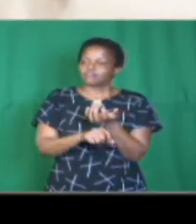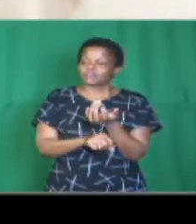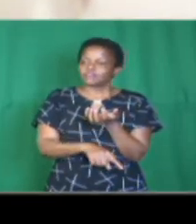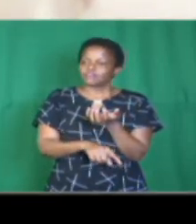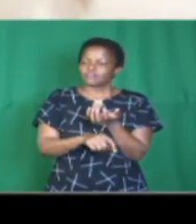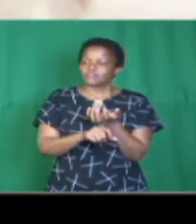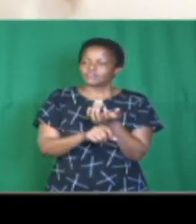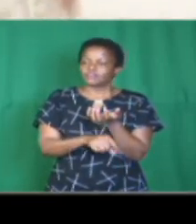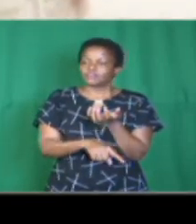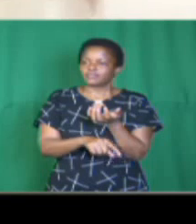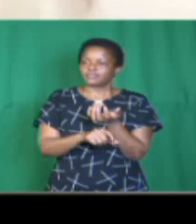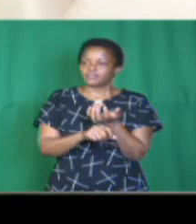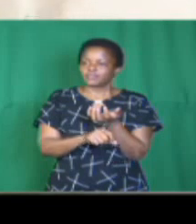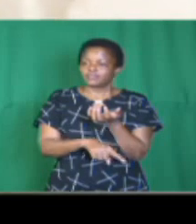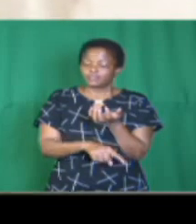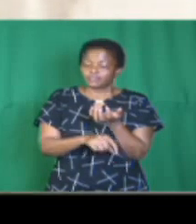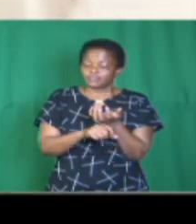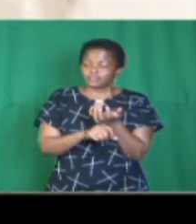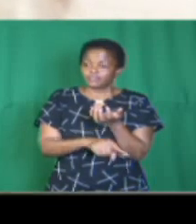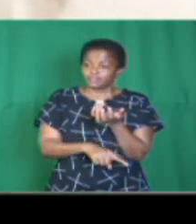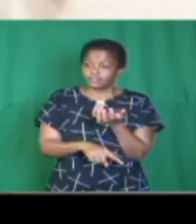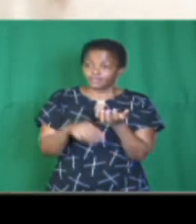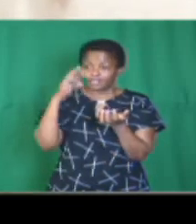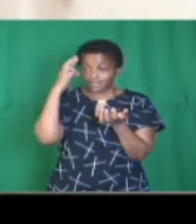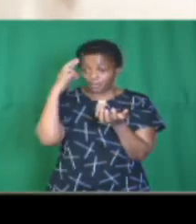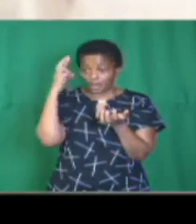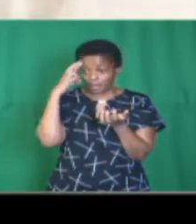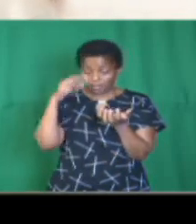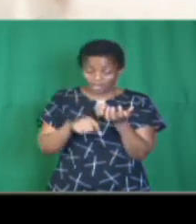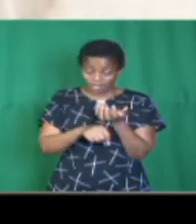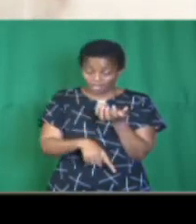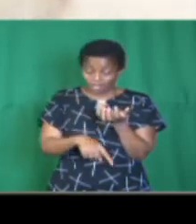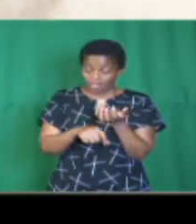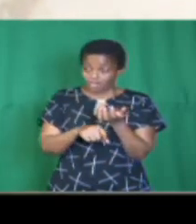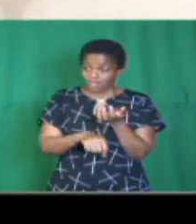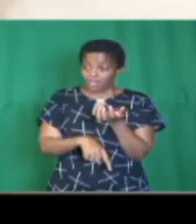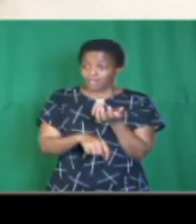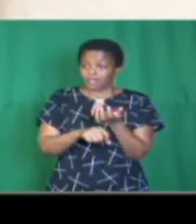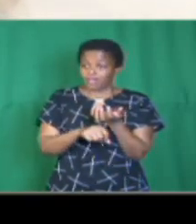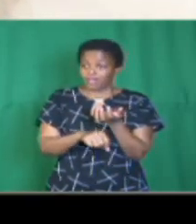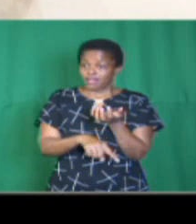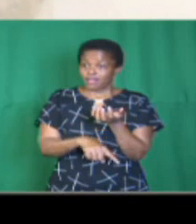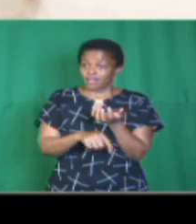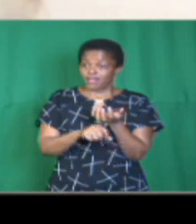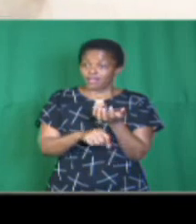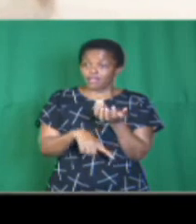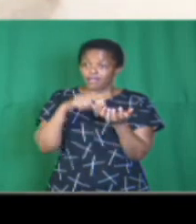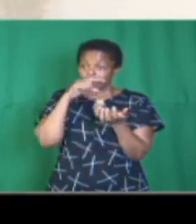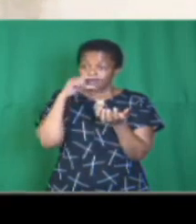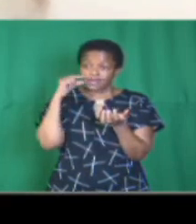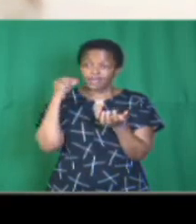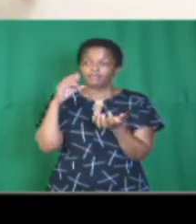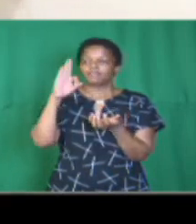dear learners, that we said the liquid that drips through into the liquid that drips through is known as